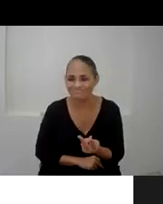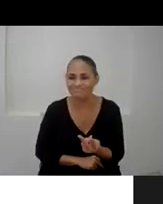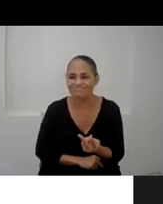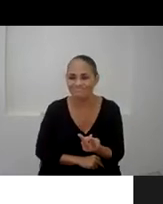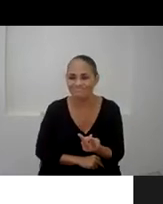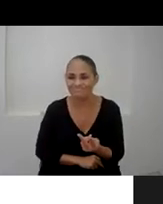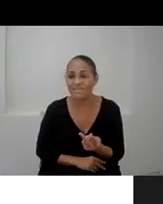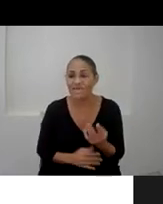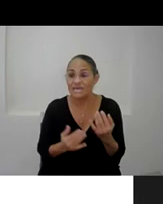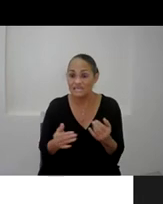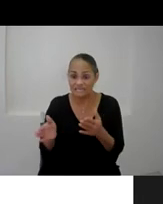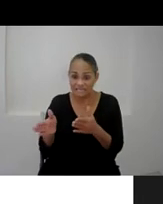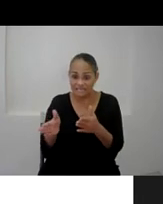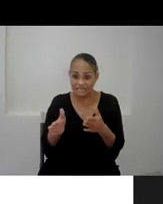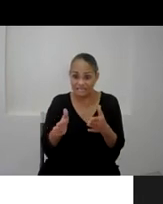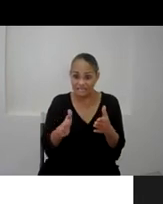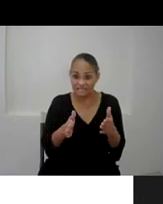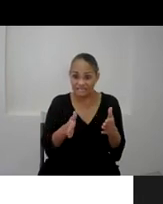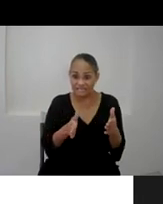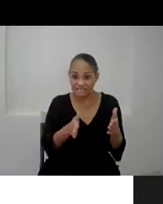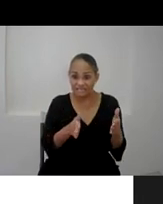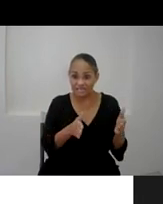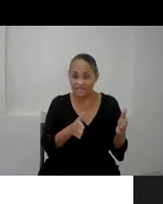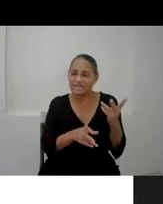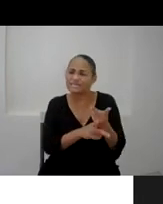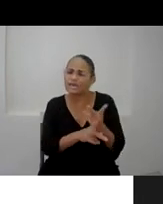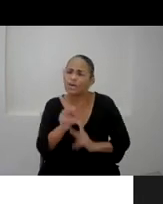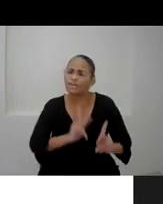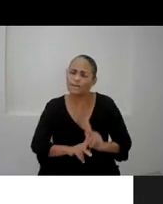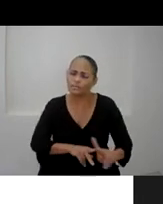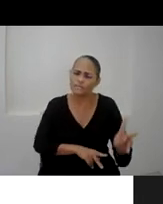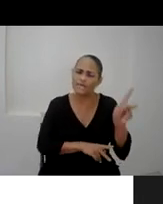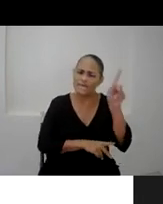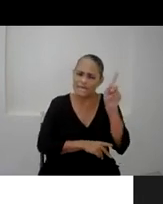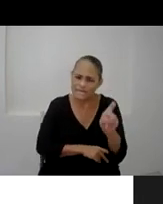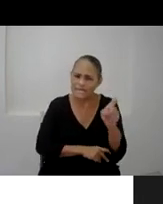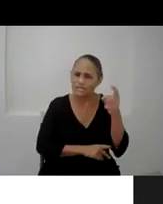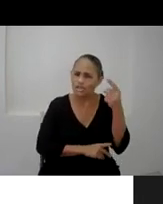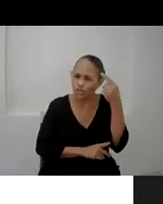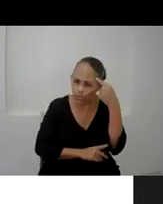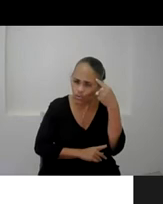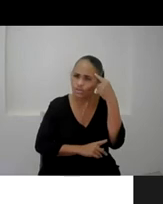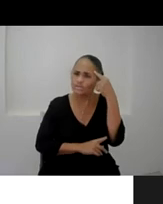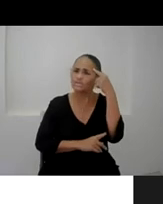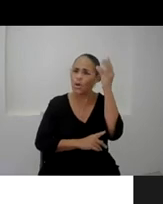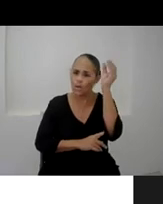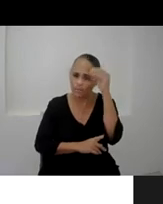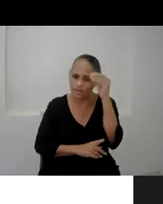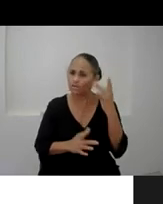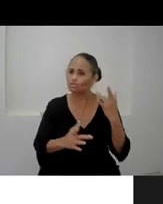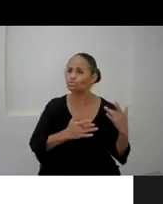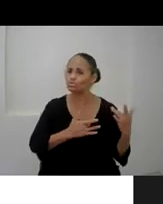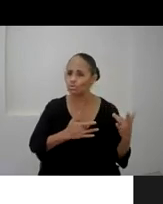It's a system that takes account of people's needs, their thoughts, their concerns, and their opinions. And that's